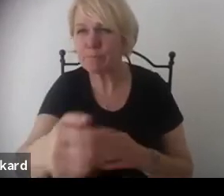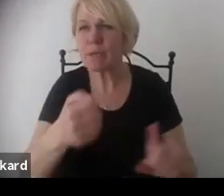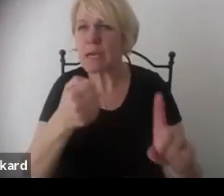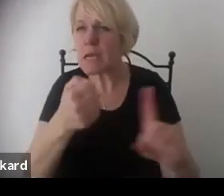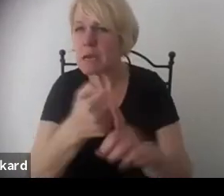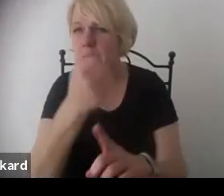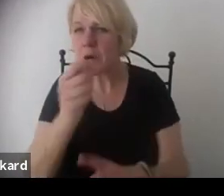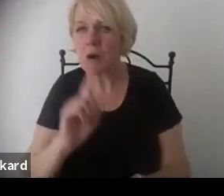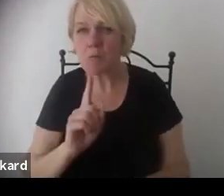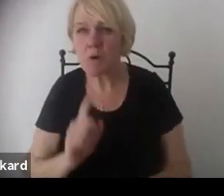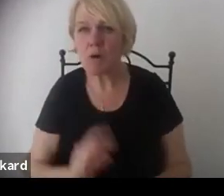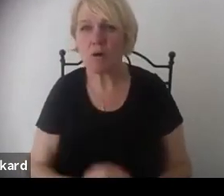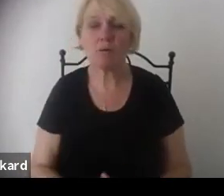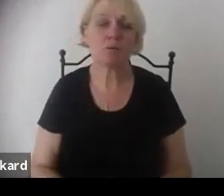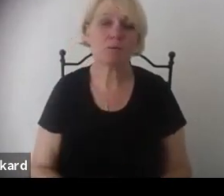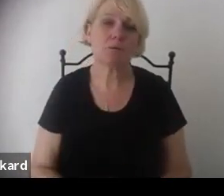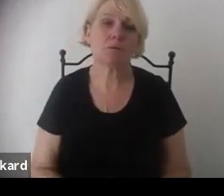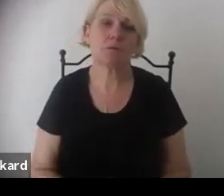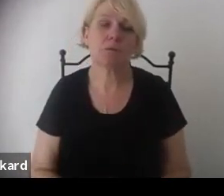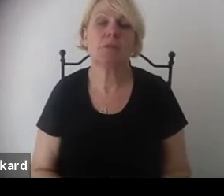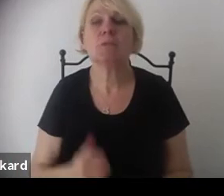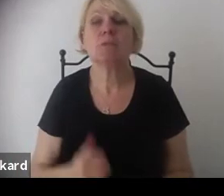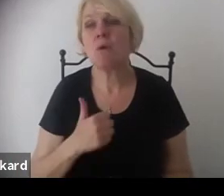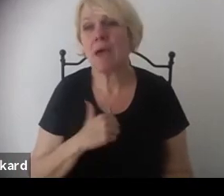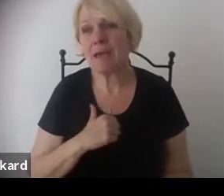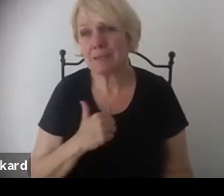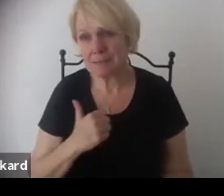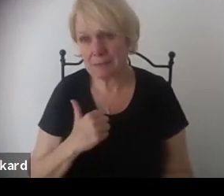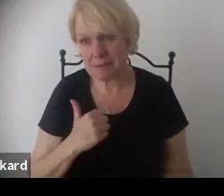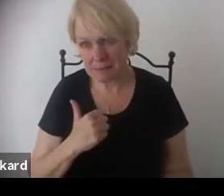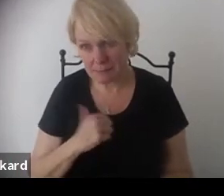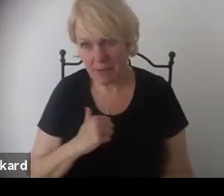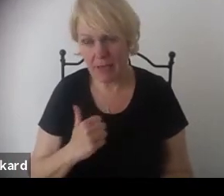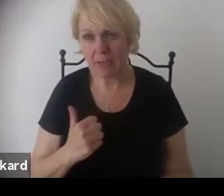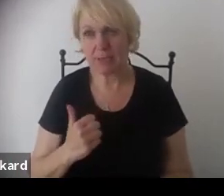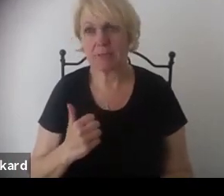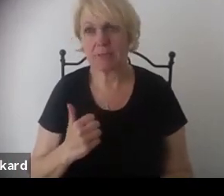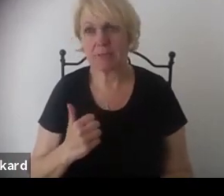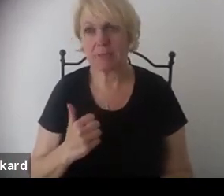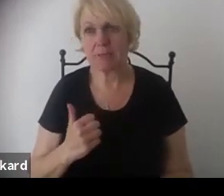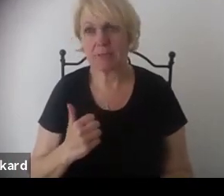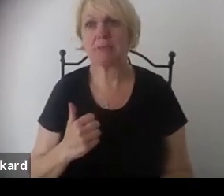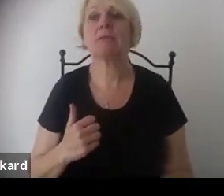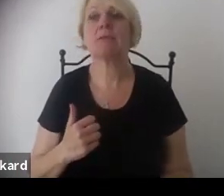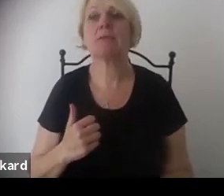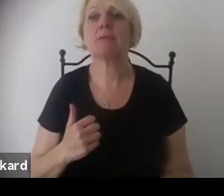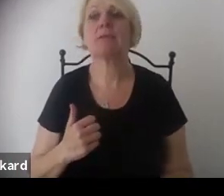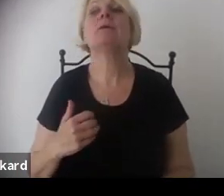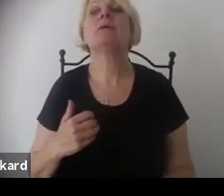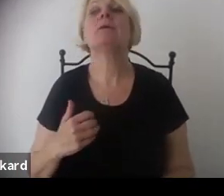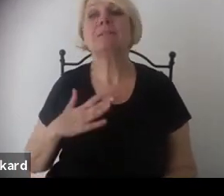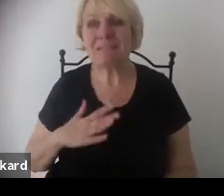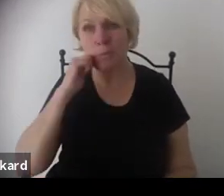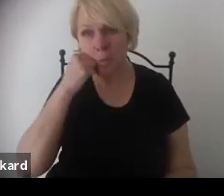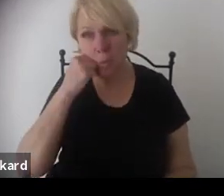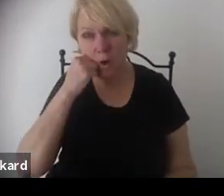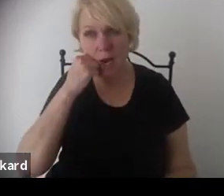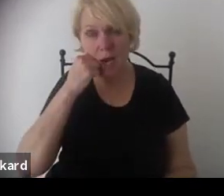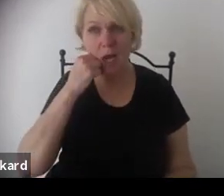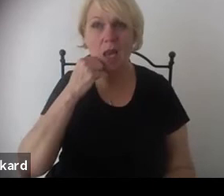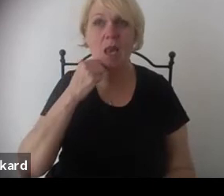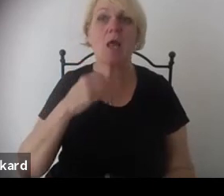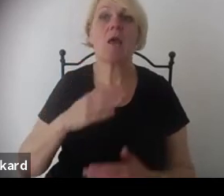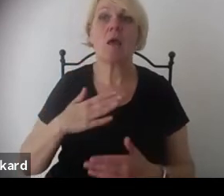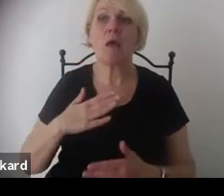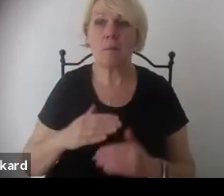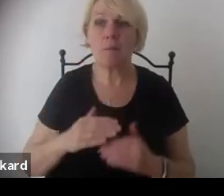So we are expecting that there will be a longer term increase in demand for the reasons that we've talked about. The